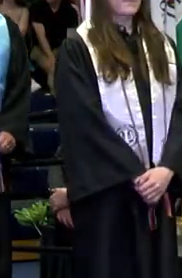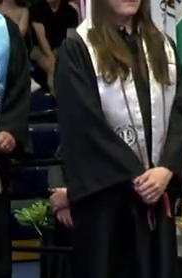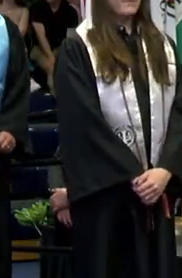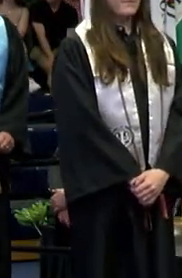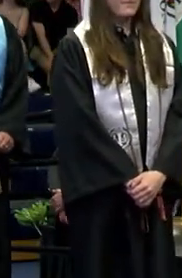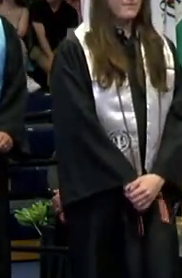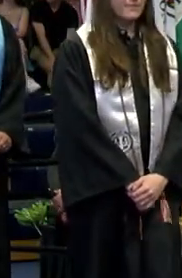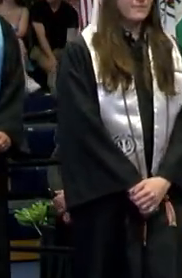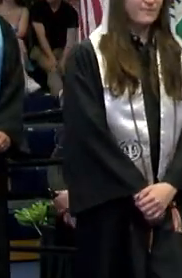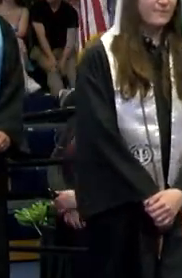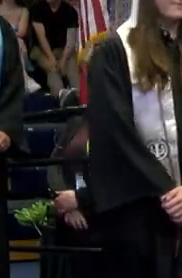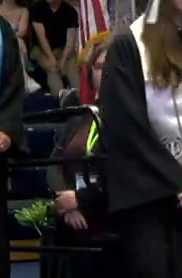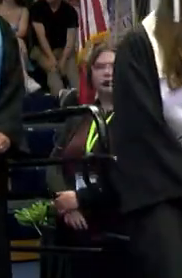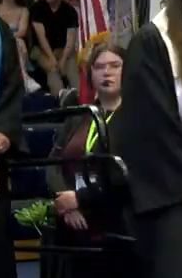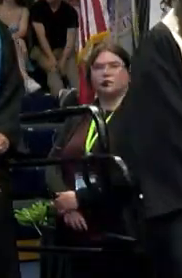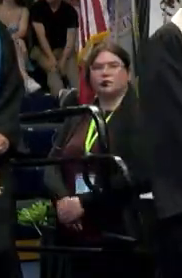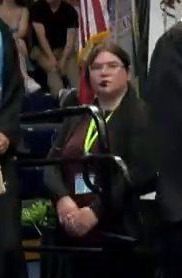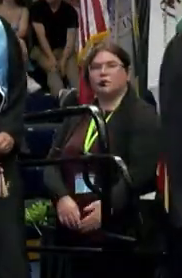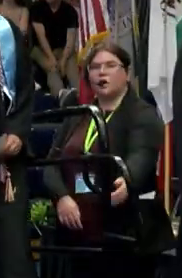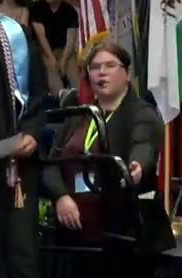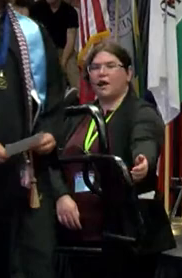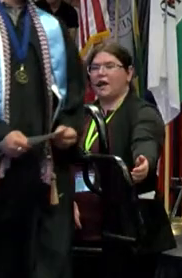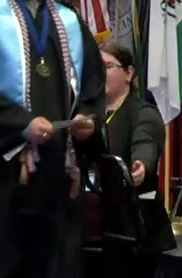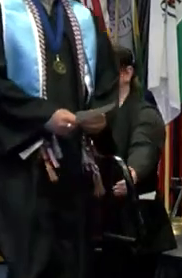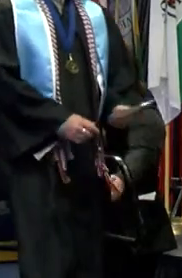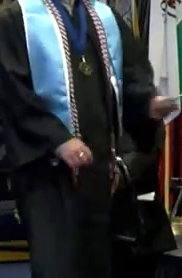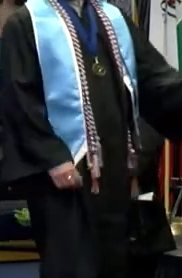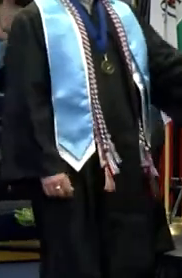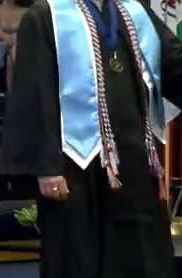Kristen Mary Margaret Hopper.